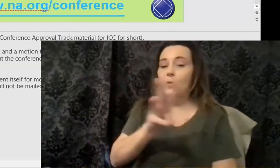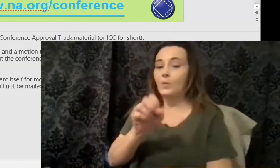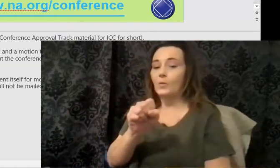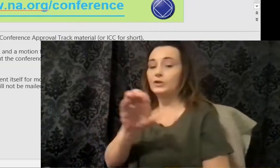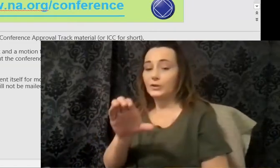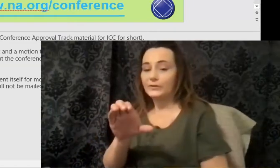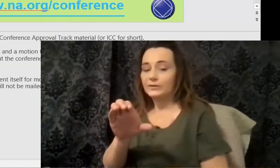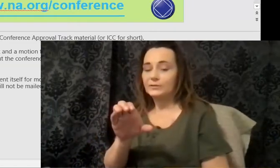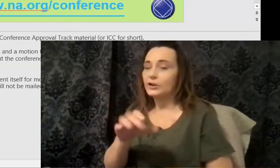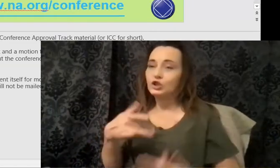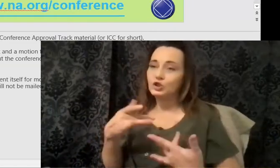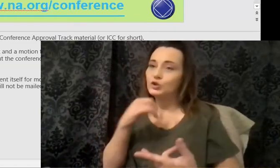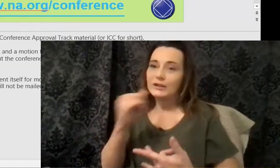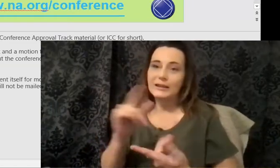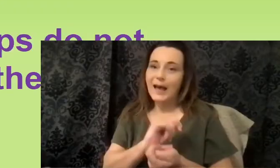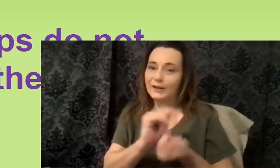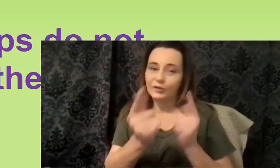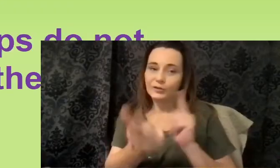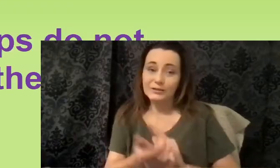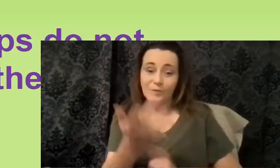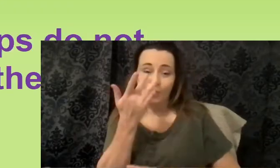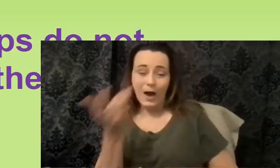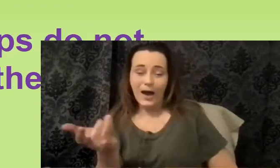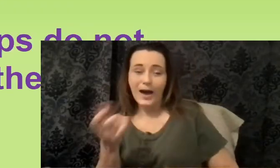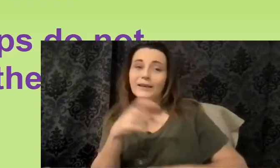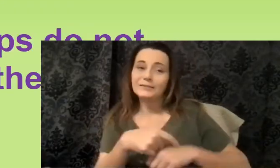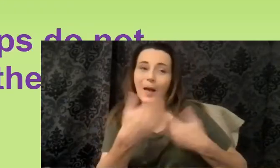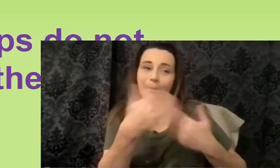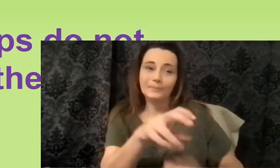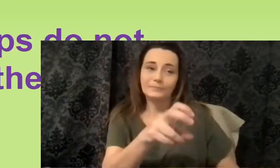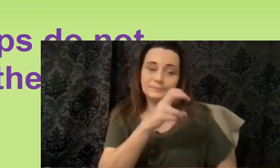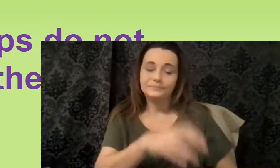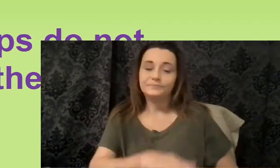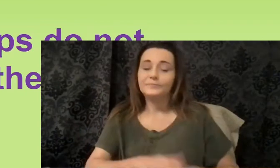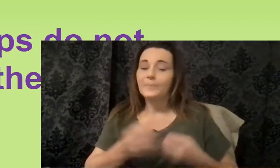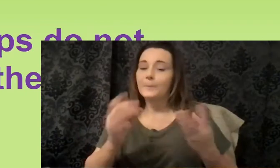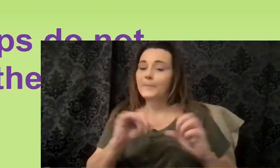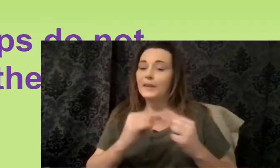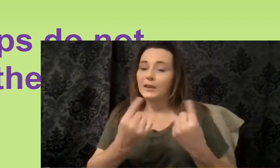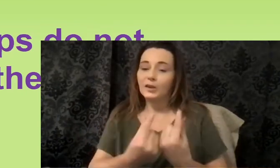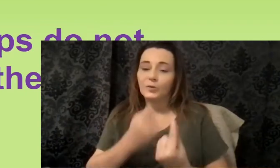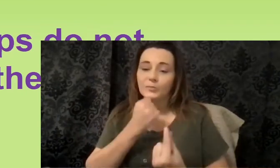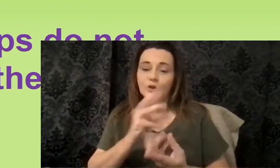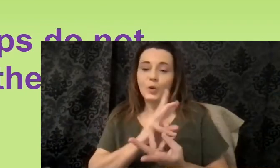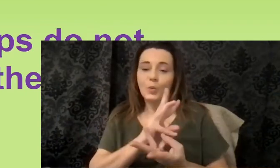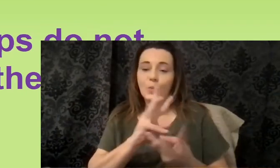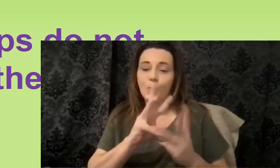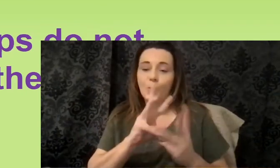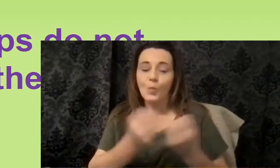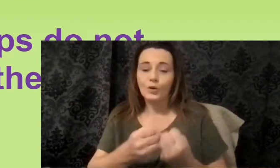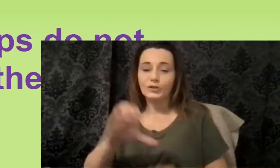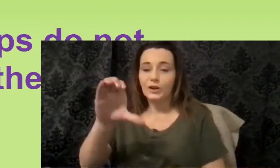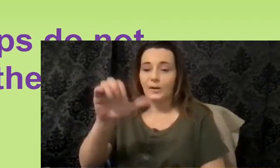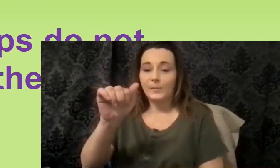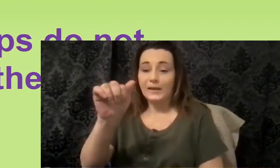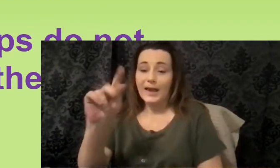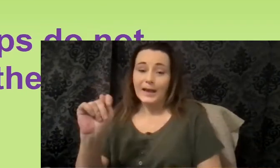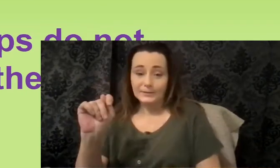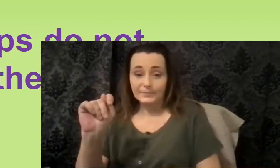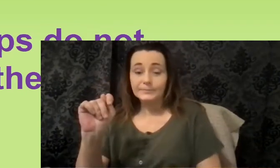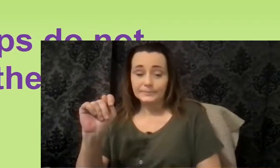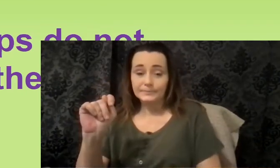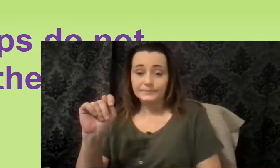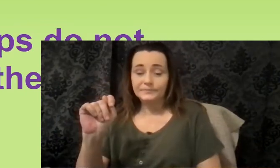not translated due to time constraints. And many groups don't workshop the CAT. And the CAT is